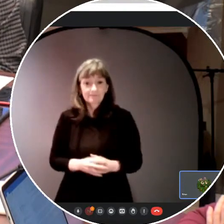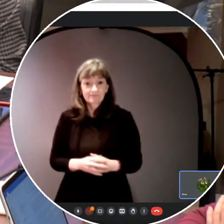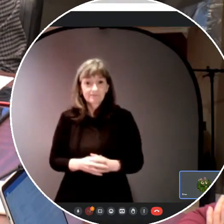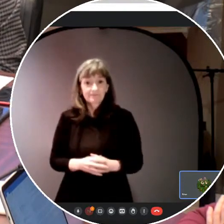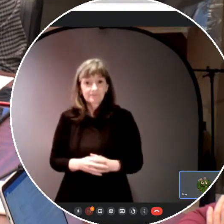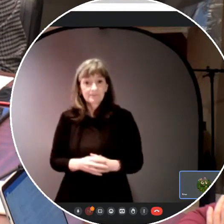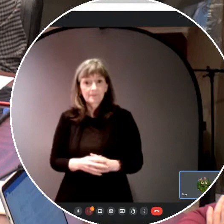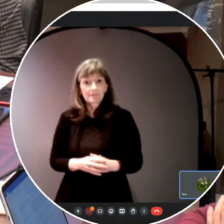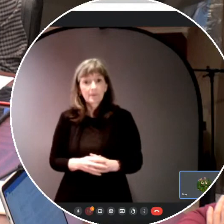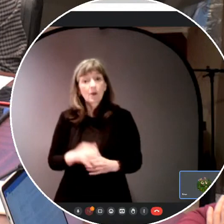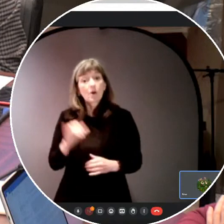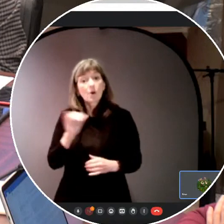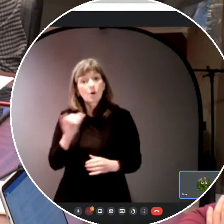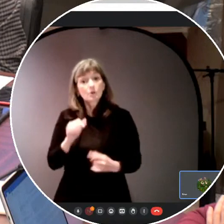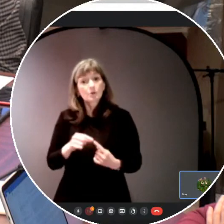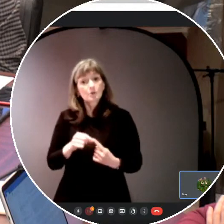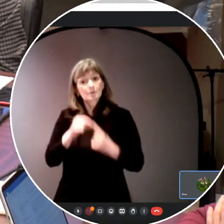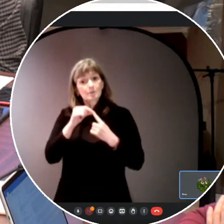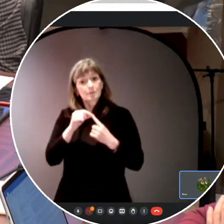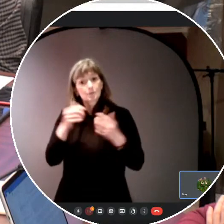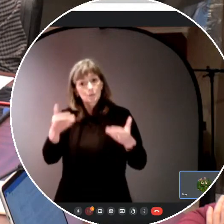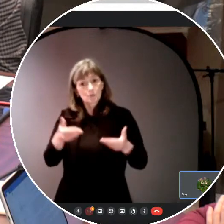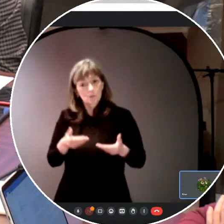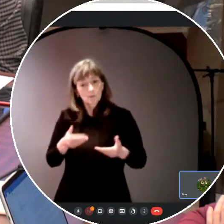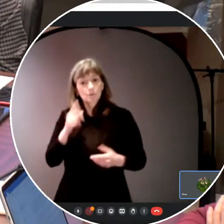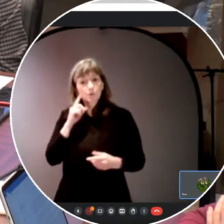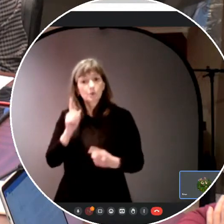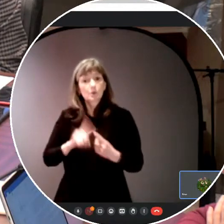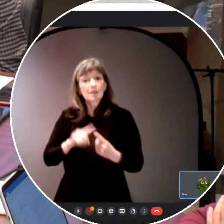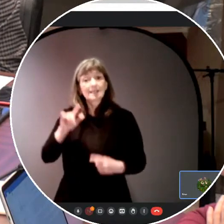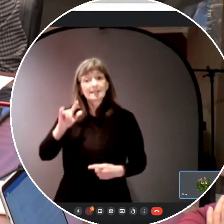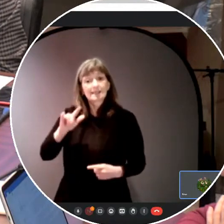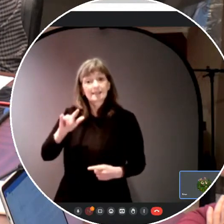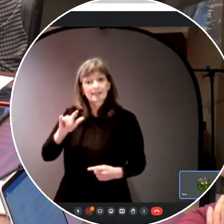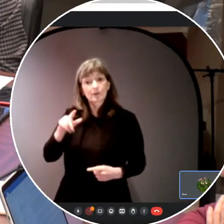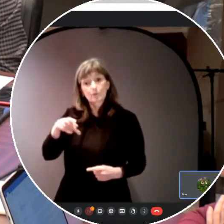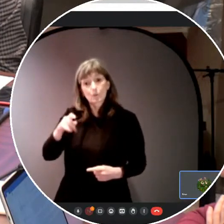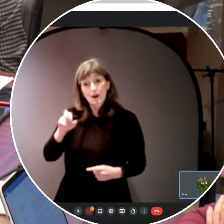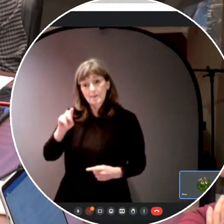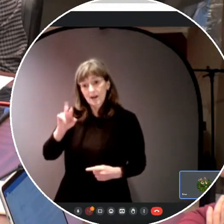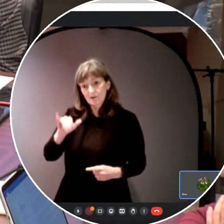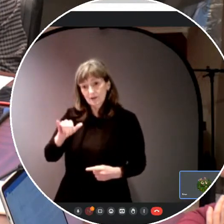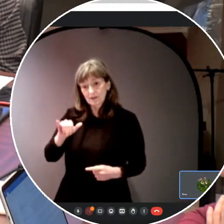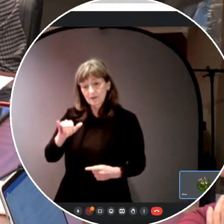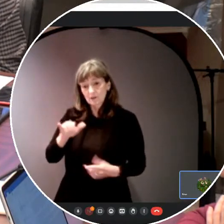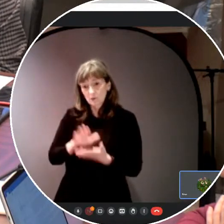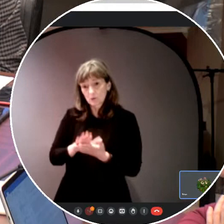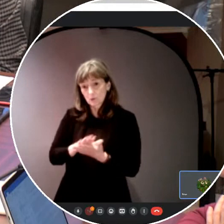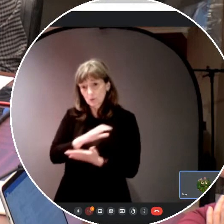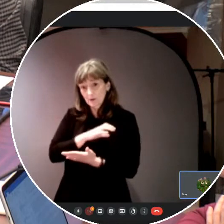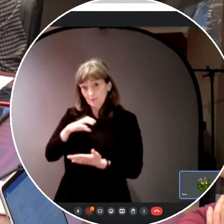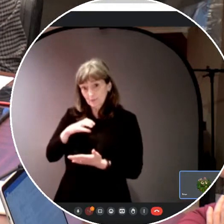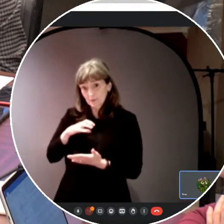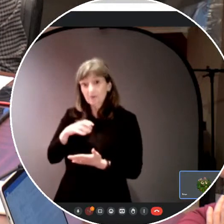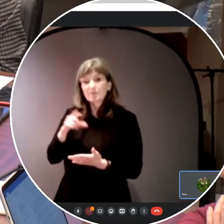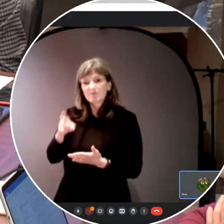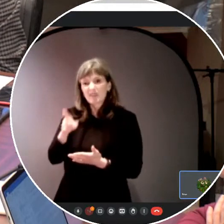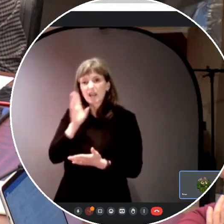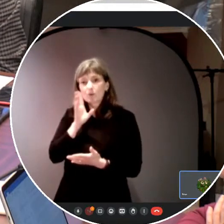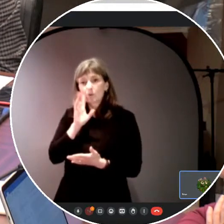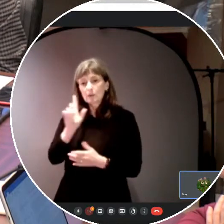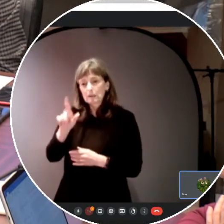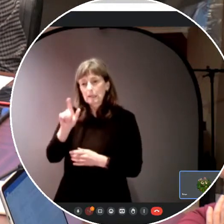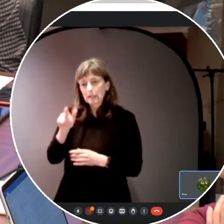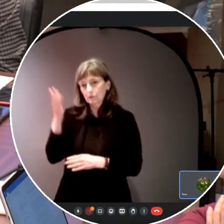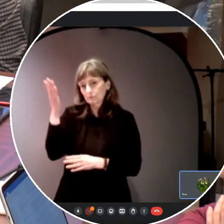I'd like to give a special welcome and shout out to Stephenville Primary School School Council, who are going to be doing a presentation for us a